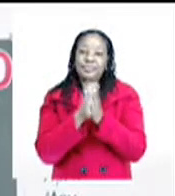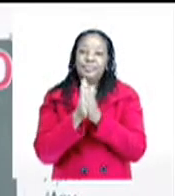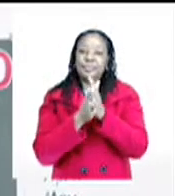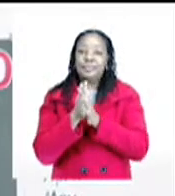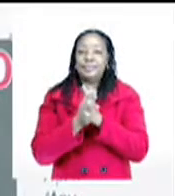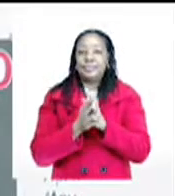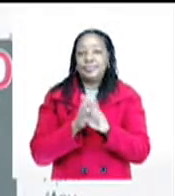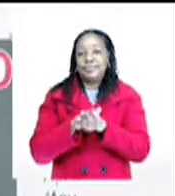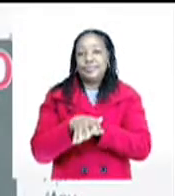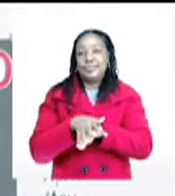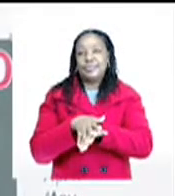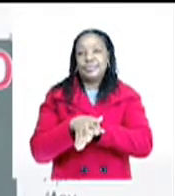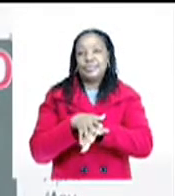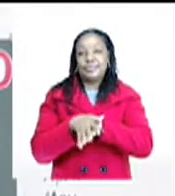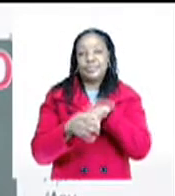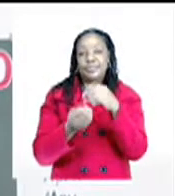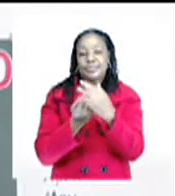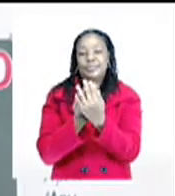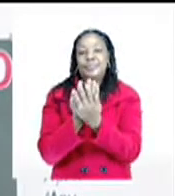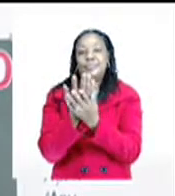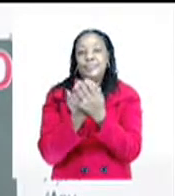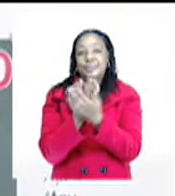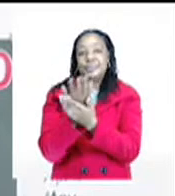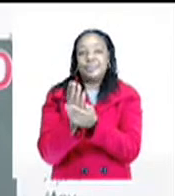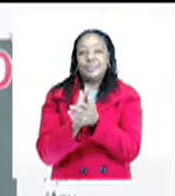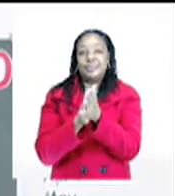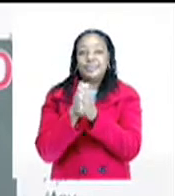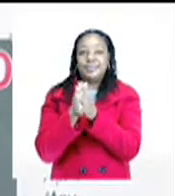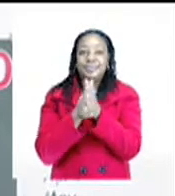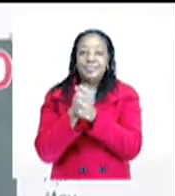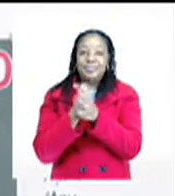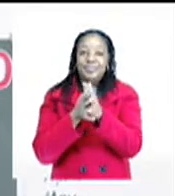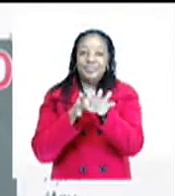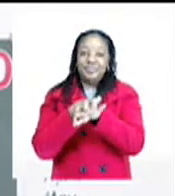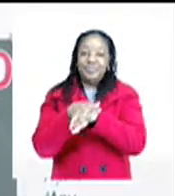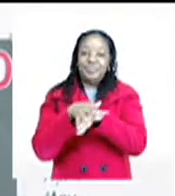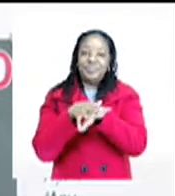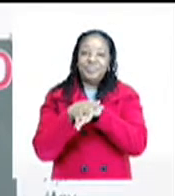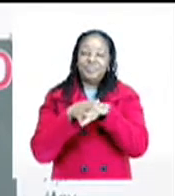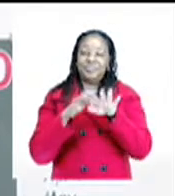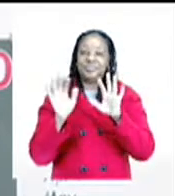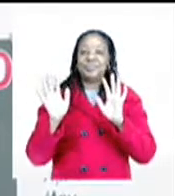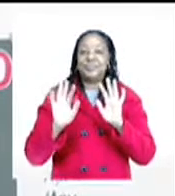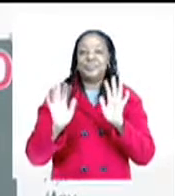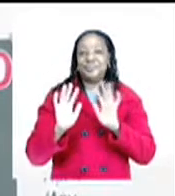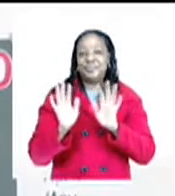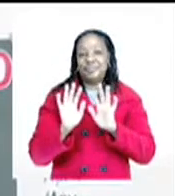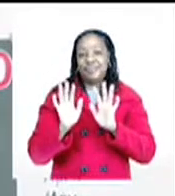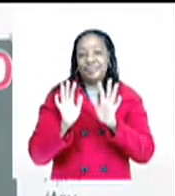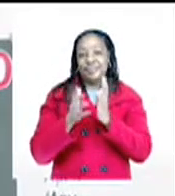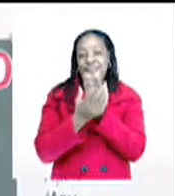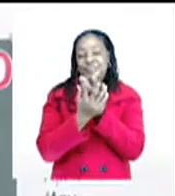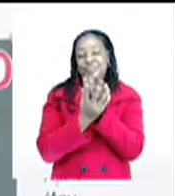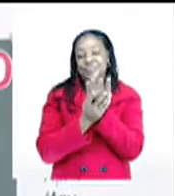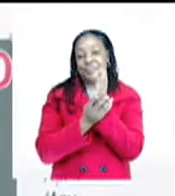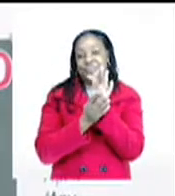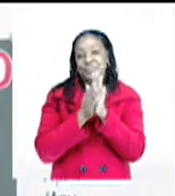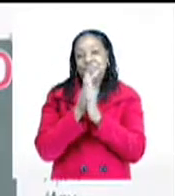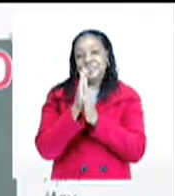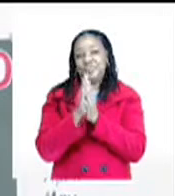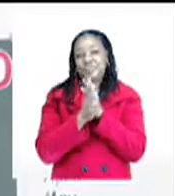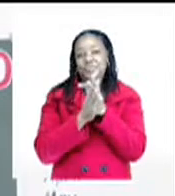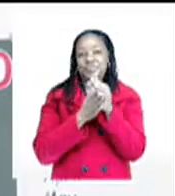Rub your hands back inside and forth. Now your hands and mine are clean.